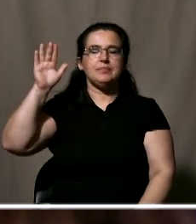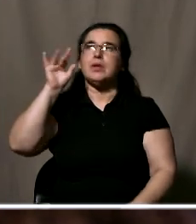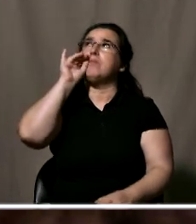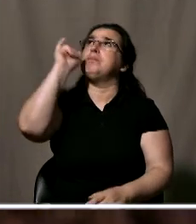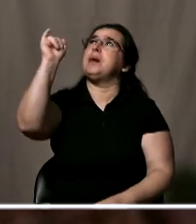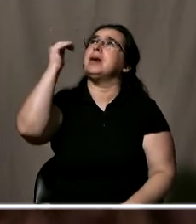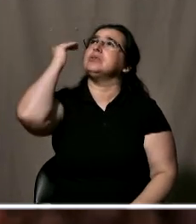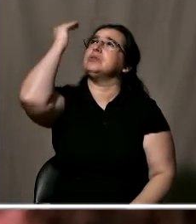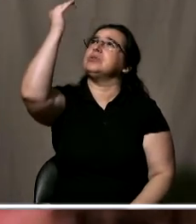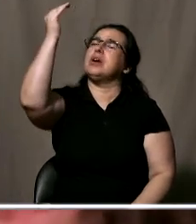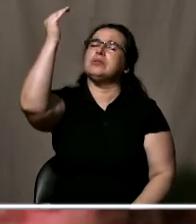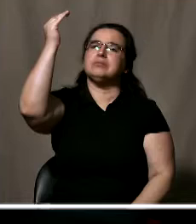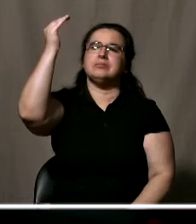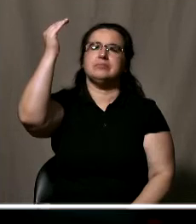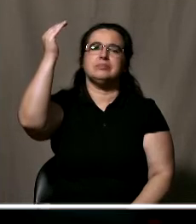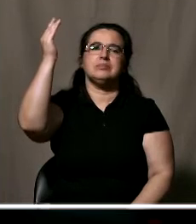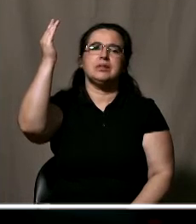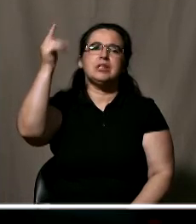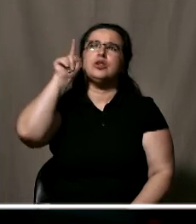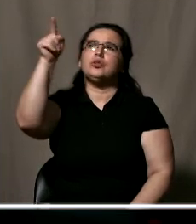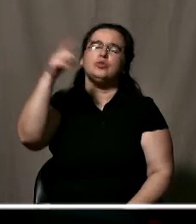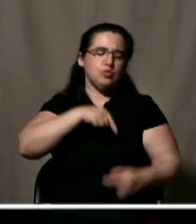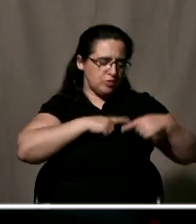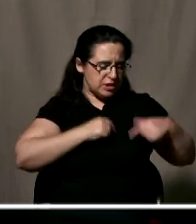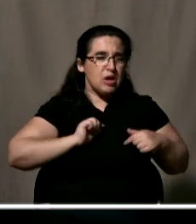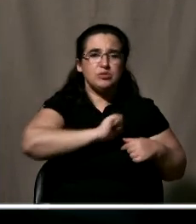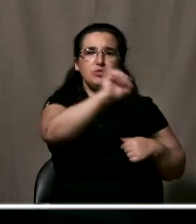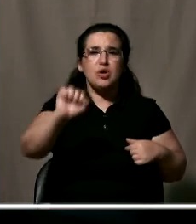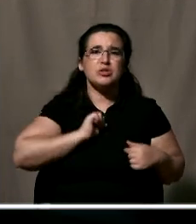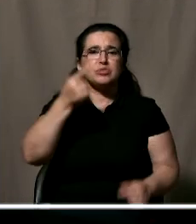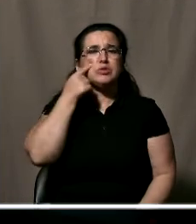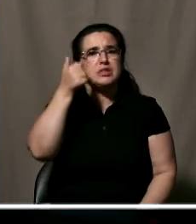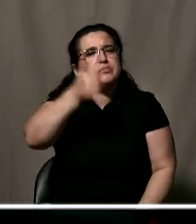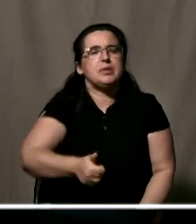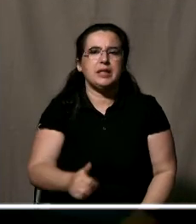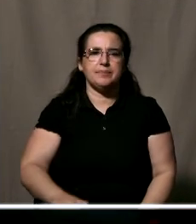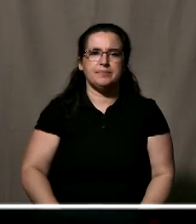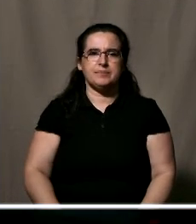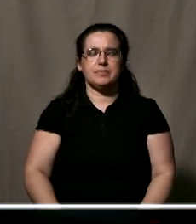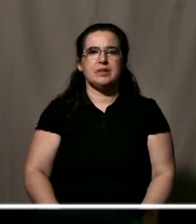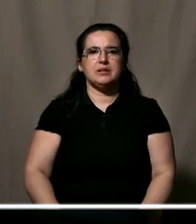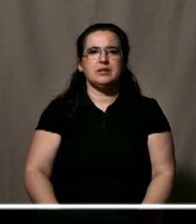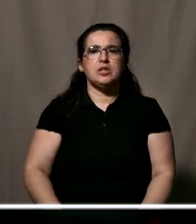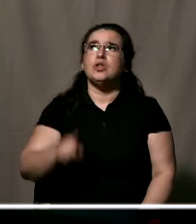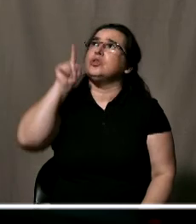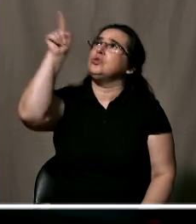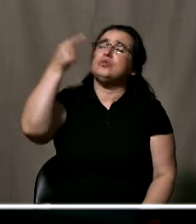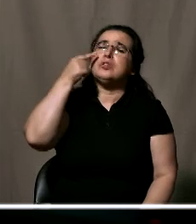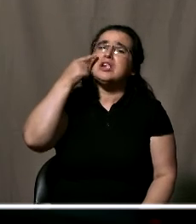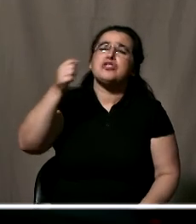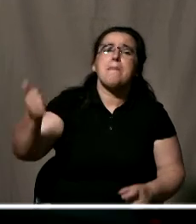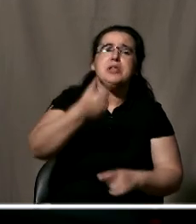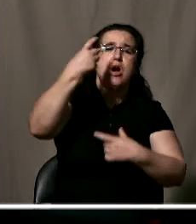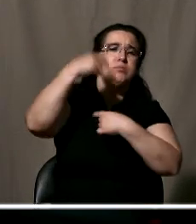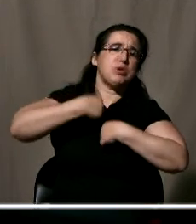Father. Oh meu Deus. You know our hearts. Tu conheces o nosso coração. You know us better than we know ourselves. Tu conheces-nos melhor do que nós nos conhecemos a nós